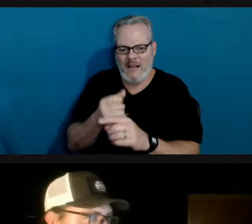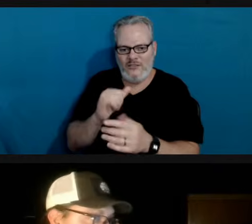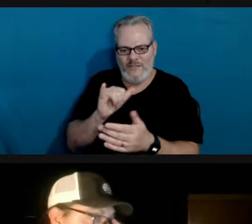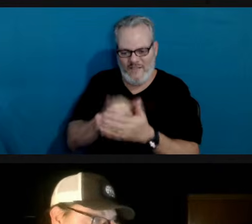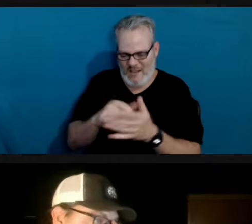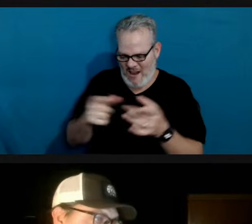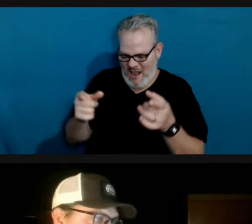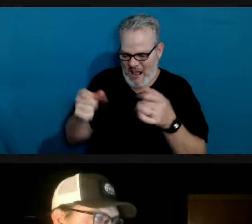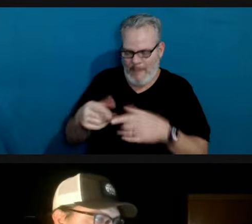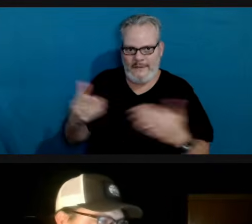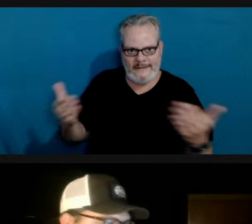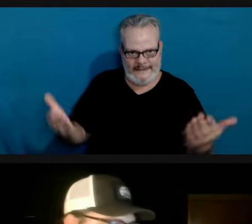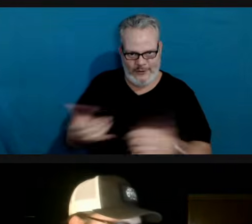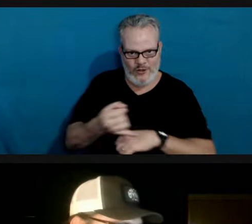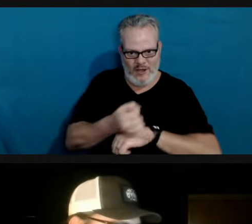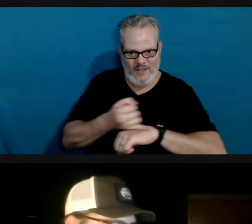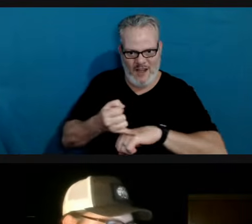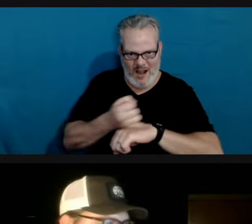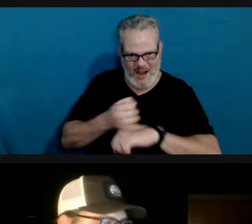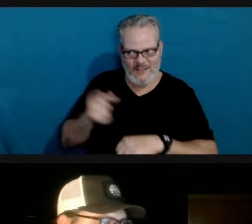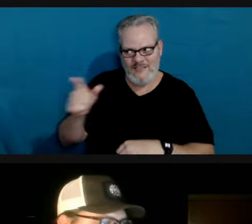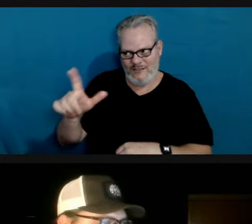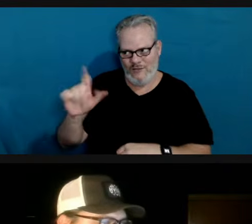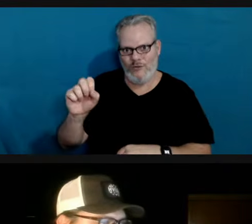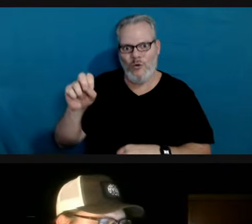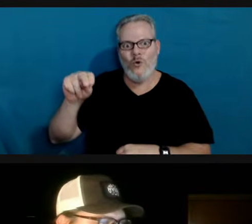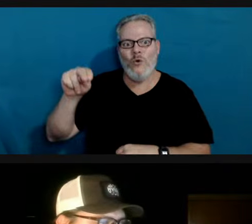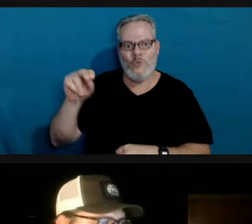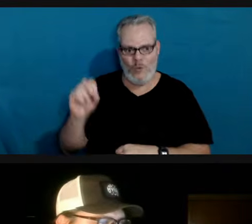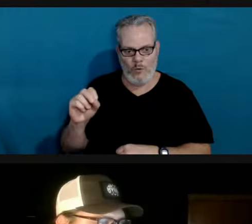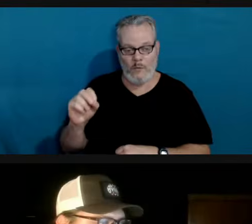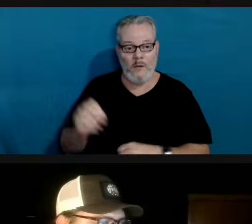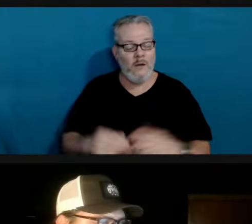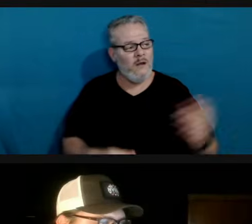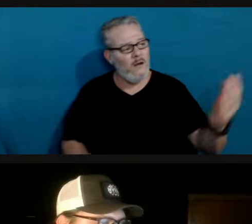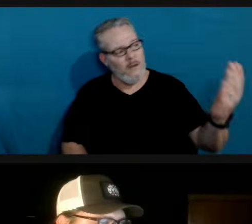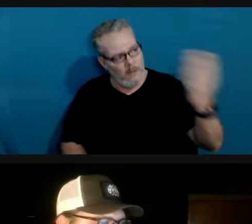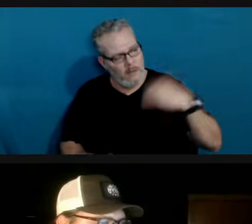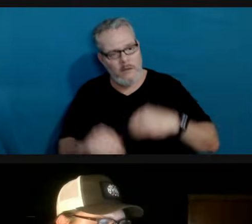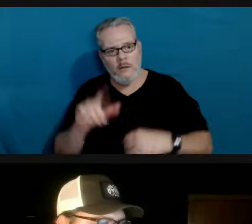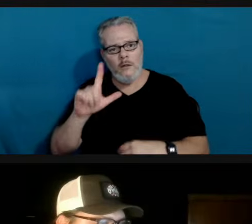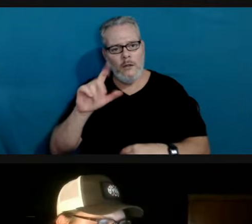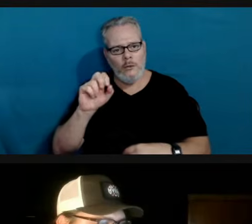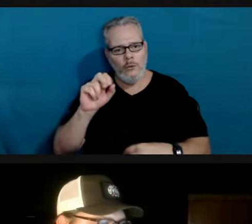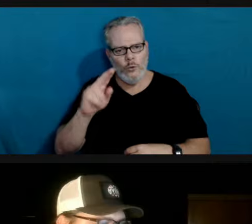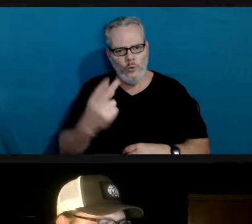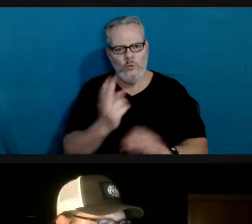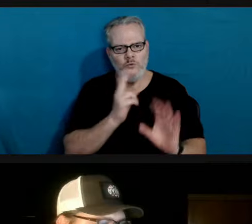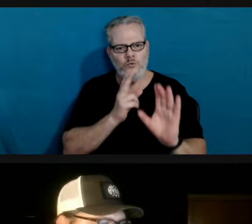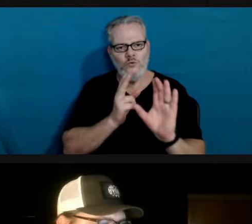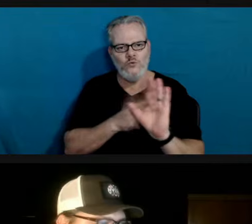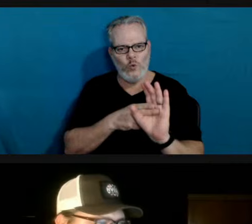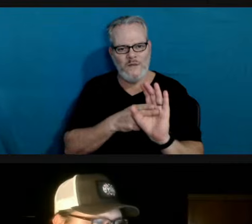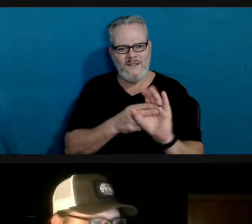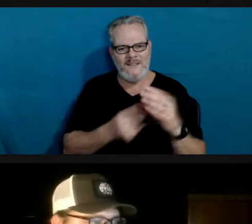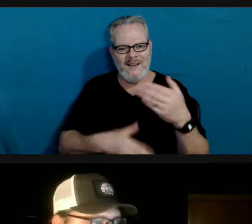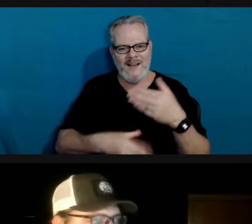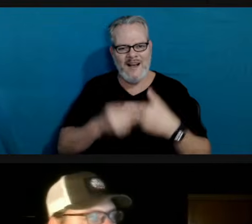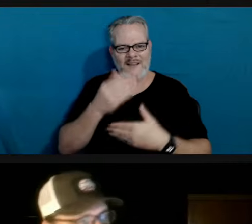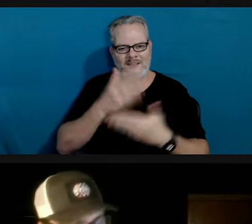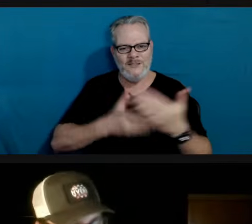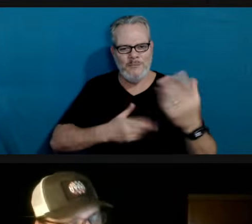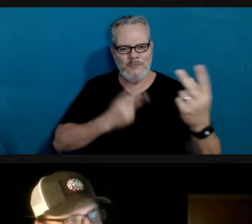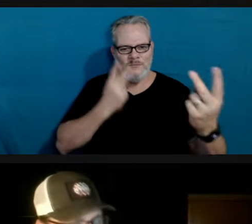Dane. So maybe let's get Lou in here and he can add some observations on Kīlauea and then talk about some of